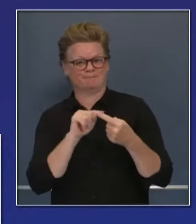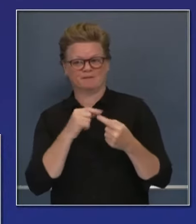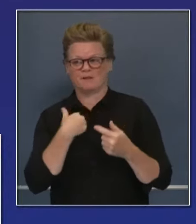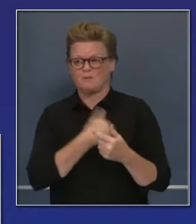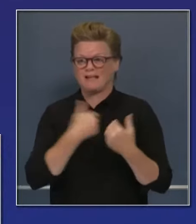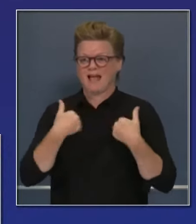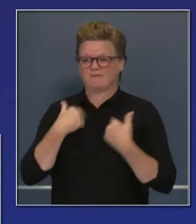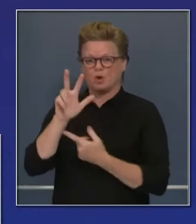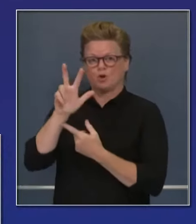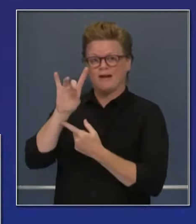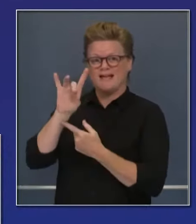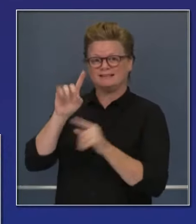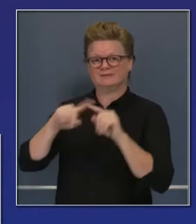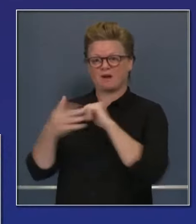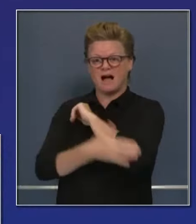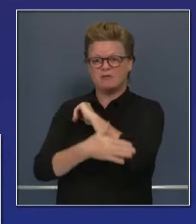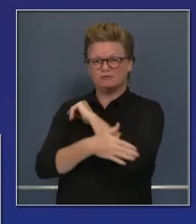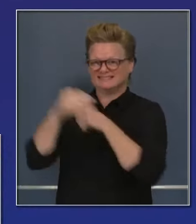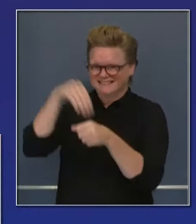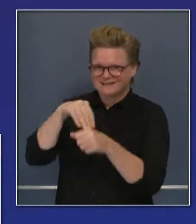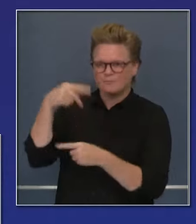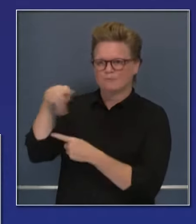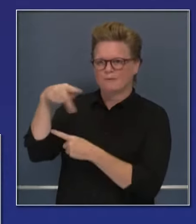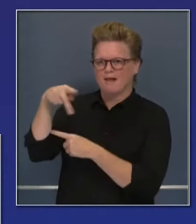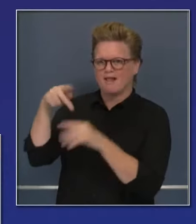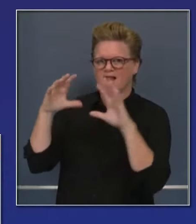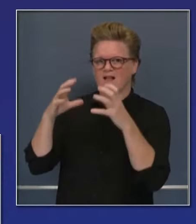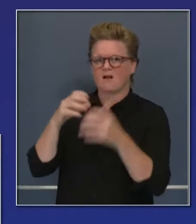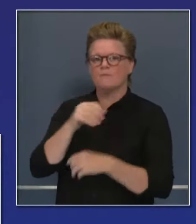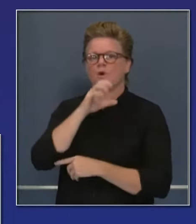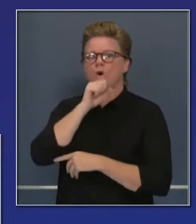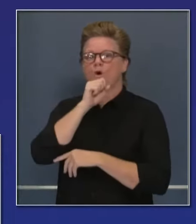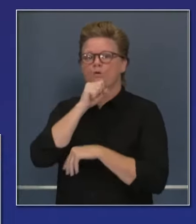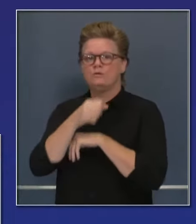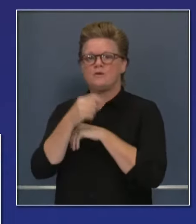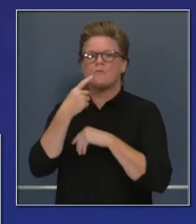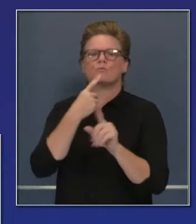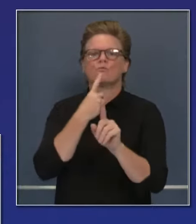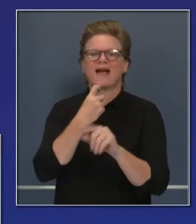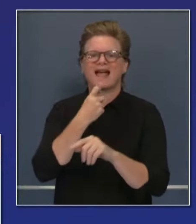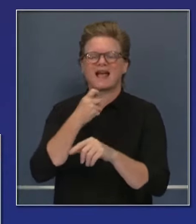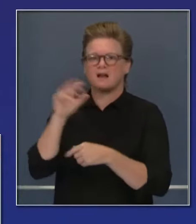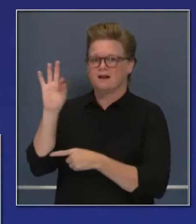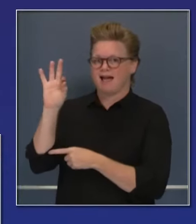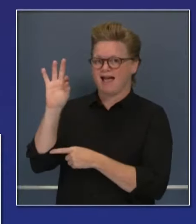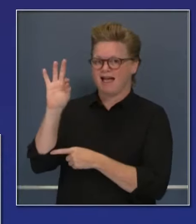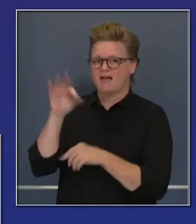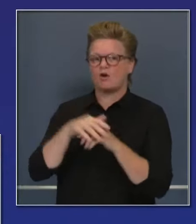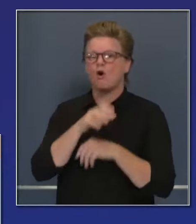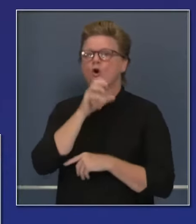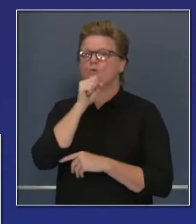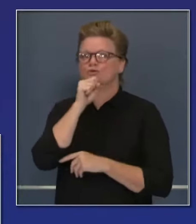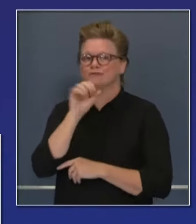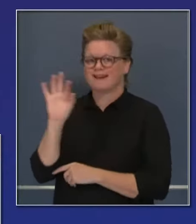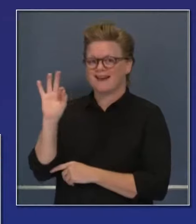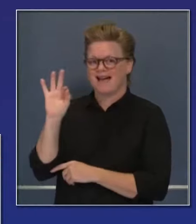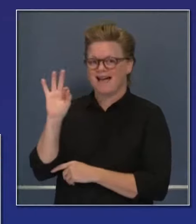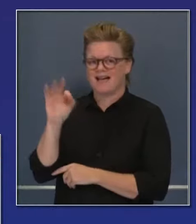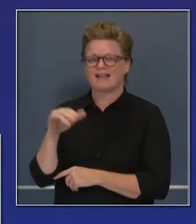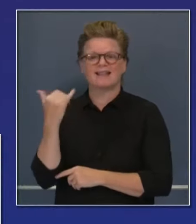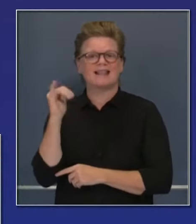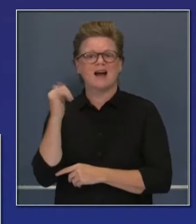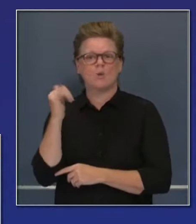was widespread. We had 9 counties in red, 9 in orange, and 2 in yellow. We had said, just